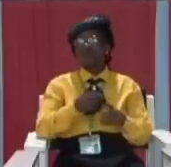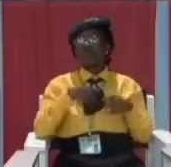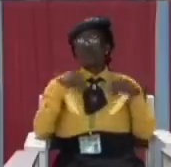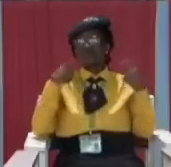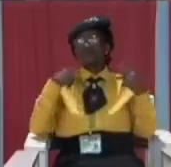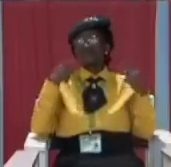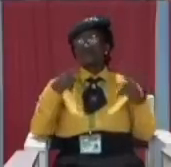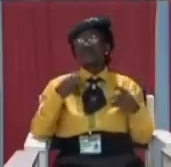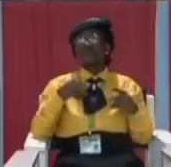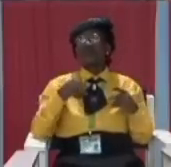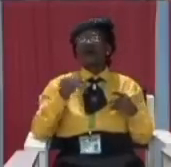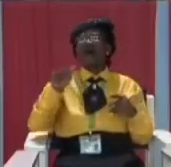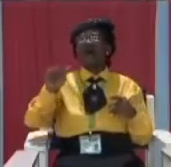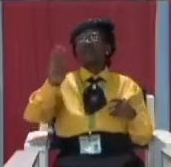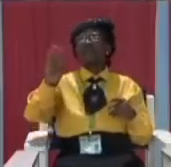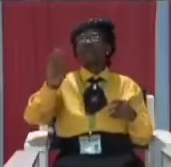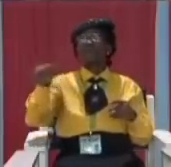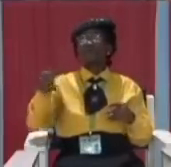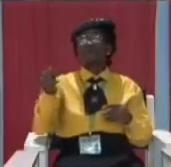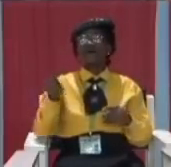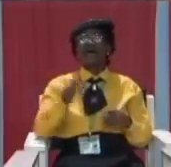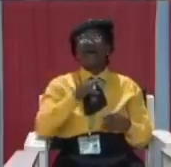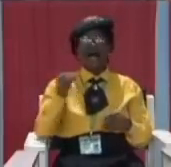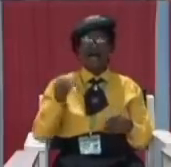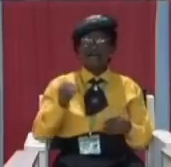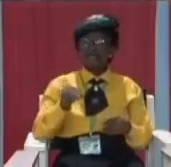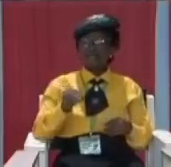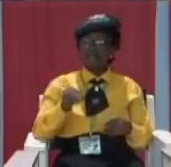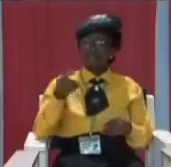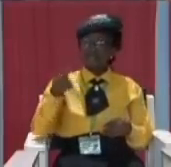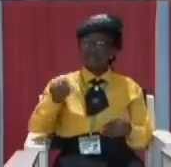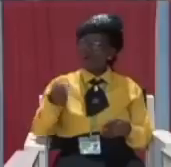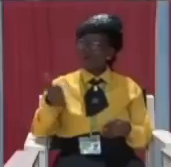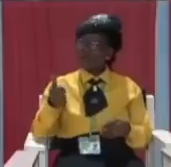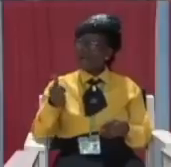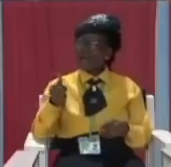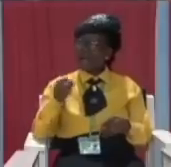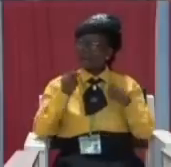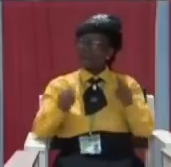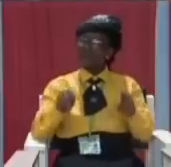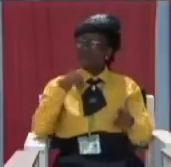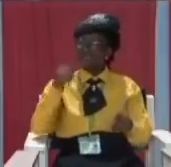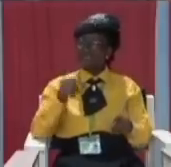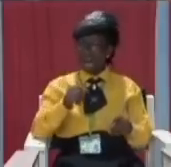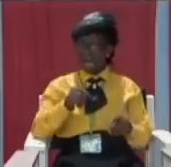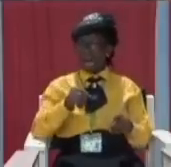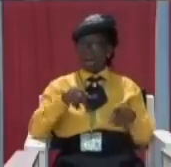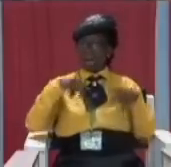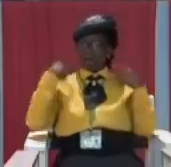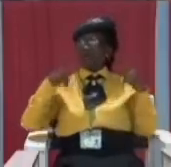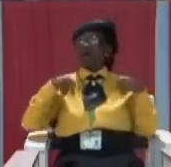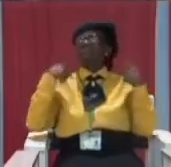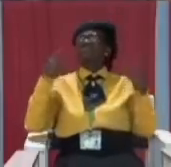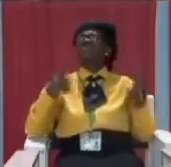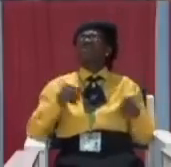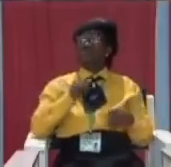And the other one said, "Pastor? He's not even a bishop."